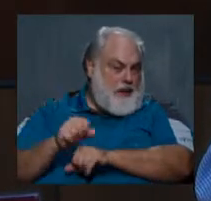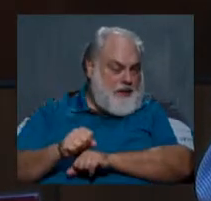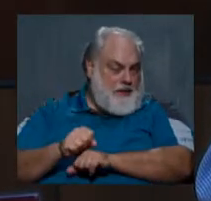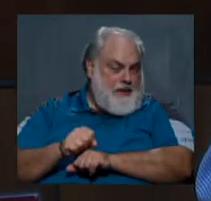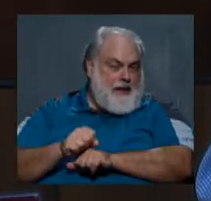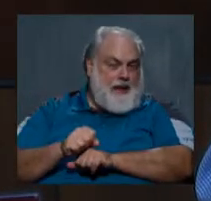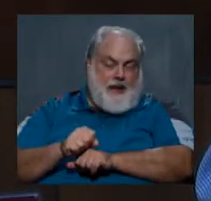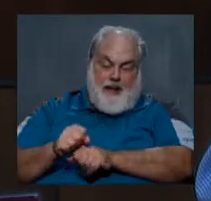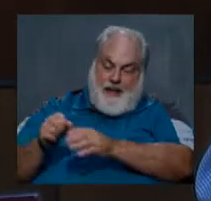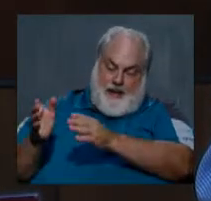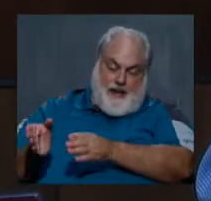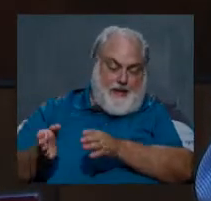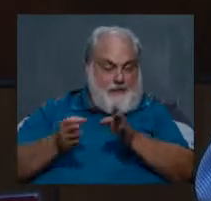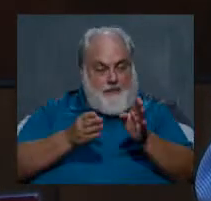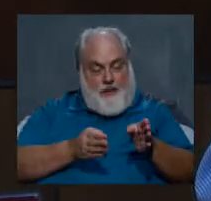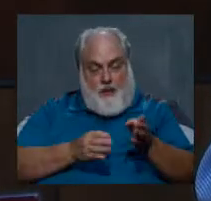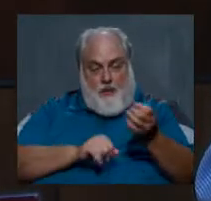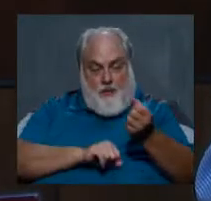each side has 20 minutes.